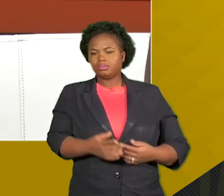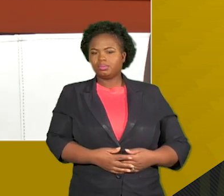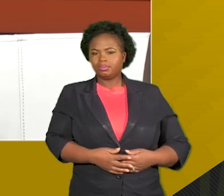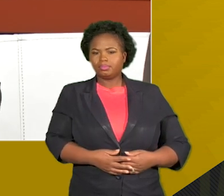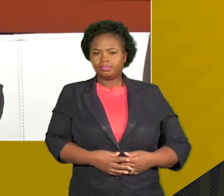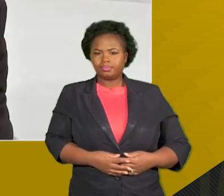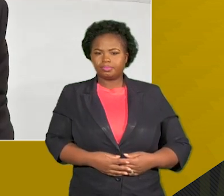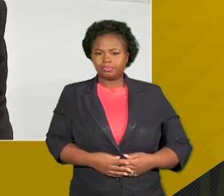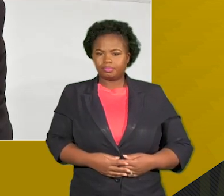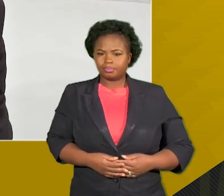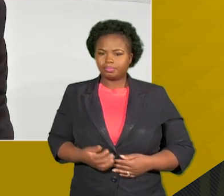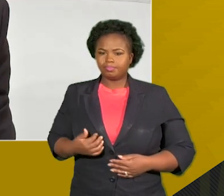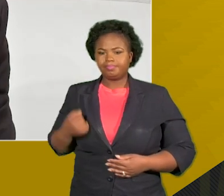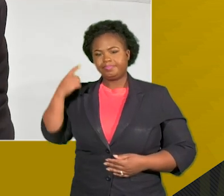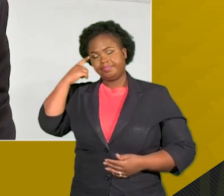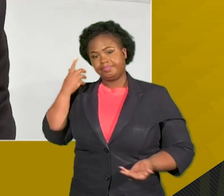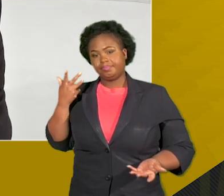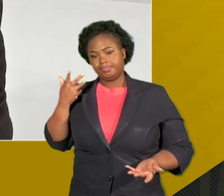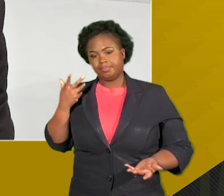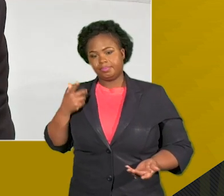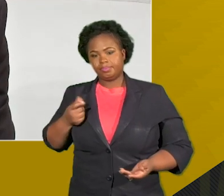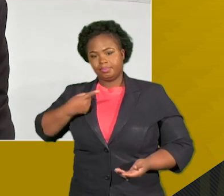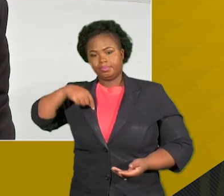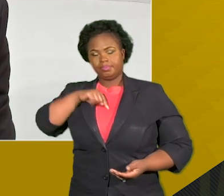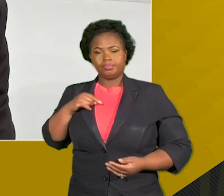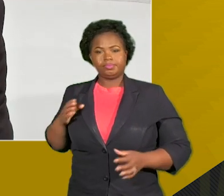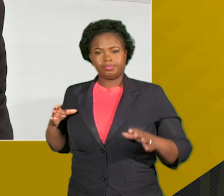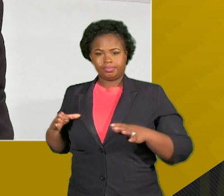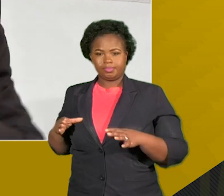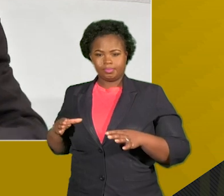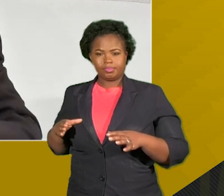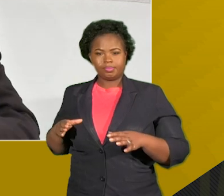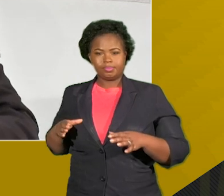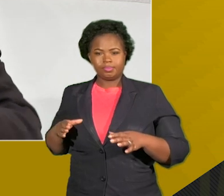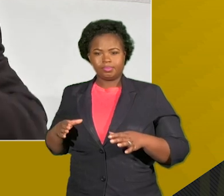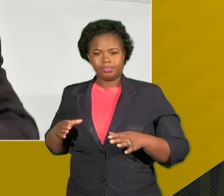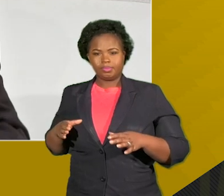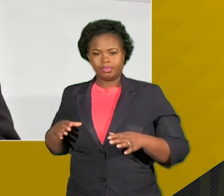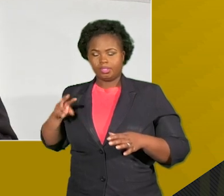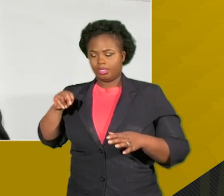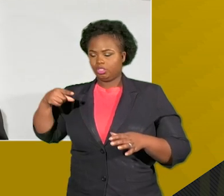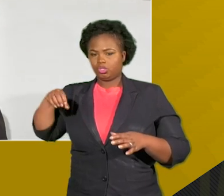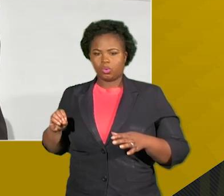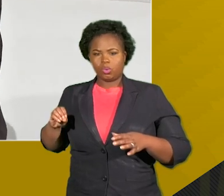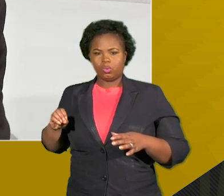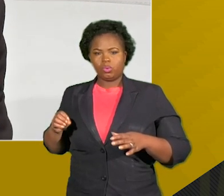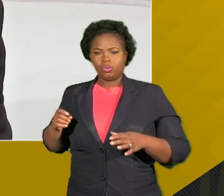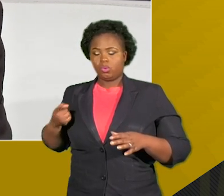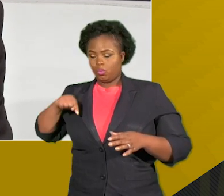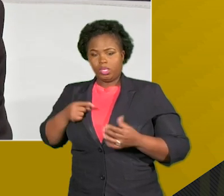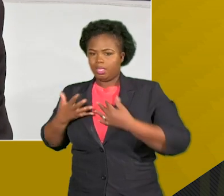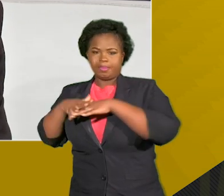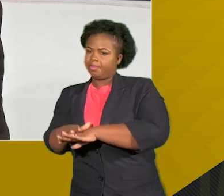do? I think from our side, because we're not necessarily the NGO that's implementing on the